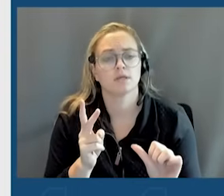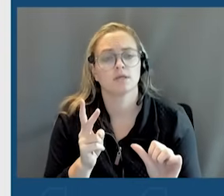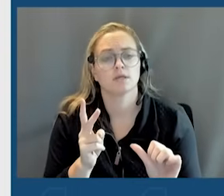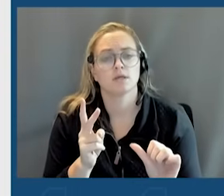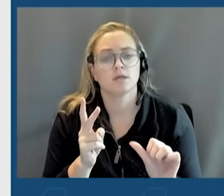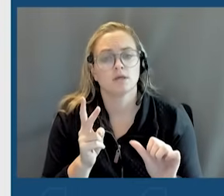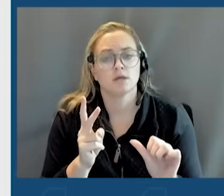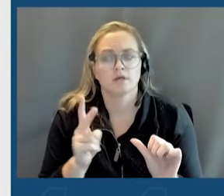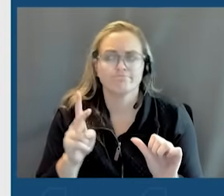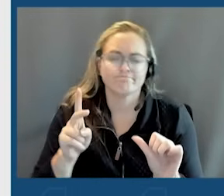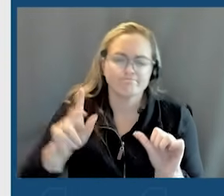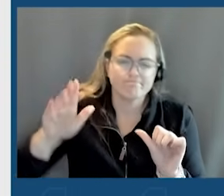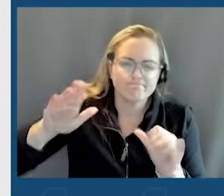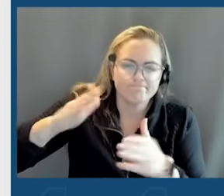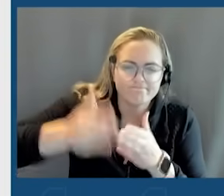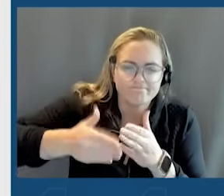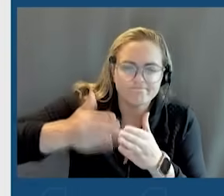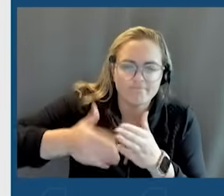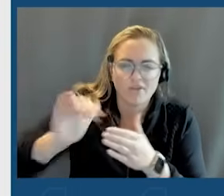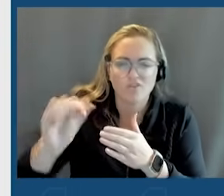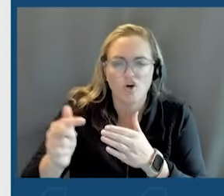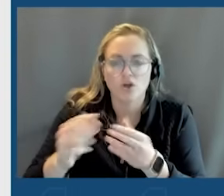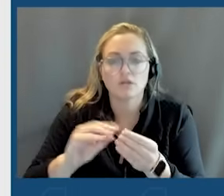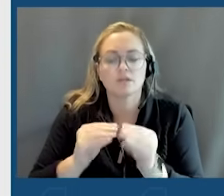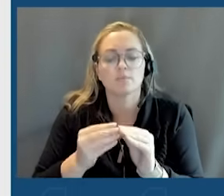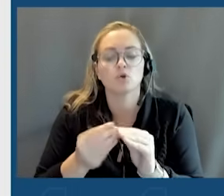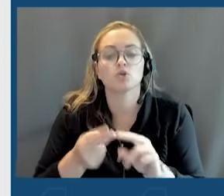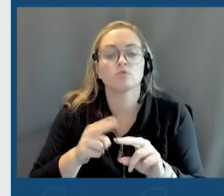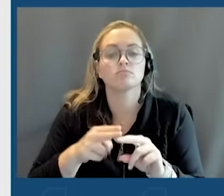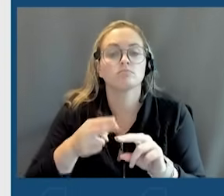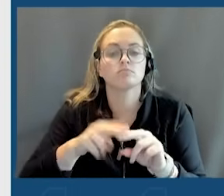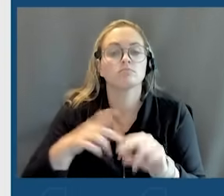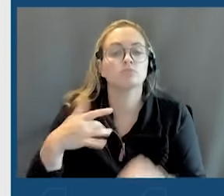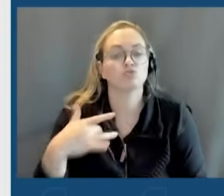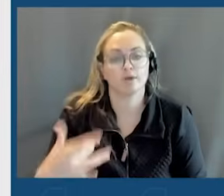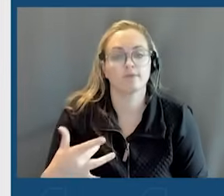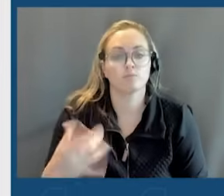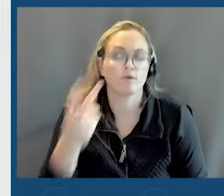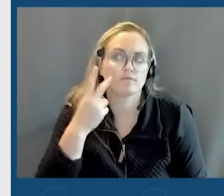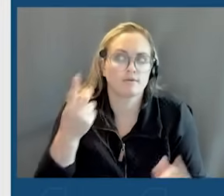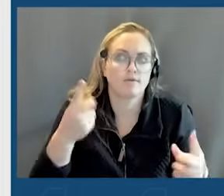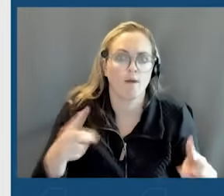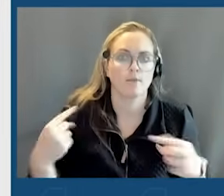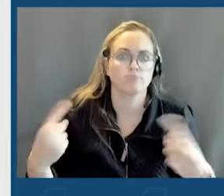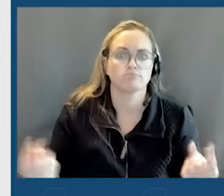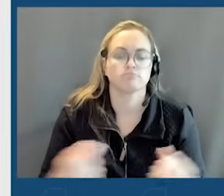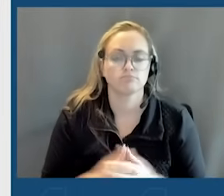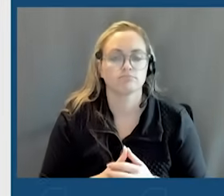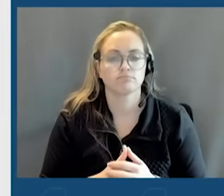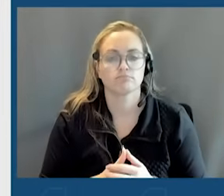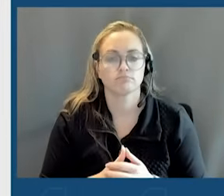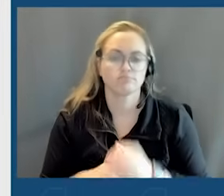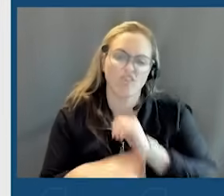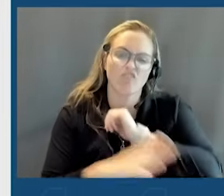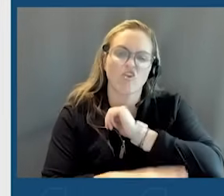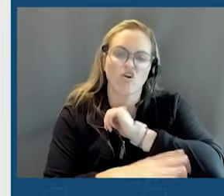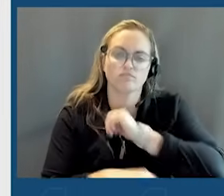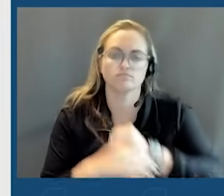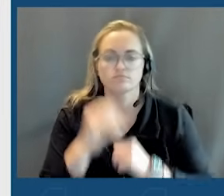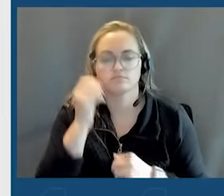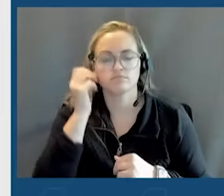late August, the numbers are starting to creep up. Yes, that is a trend. That is what we have come to expect every fall.